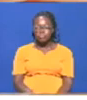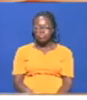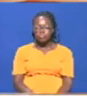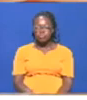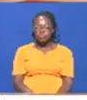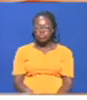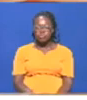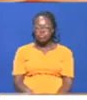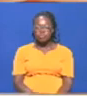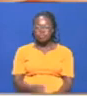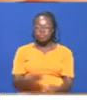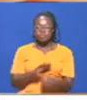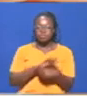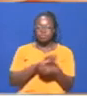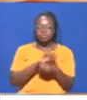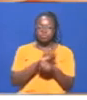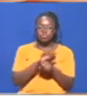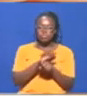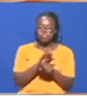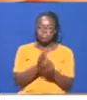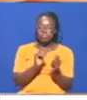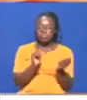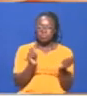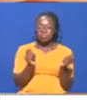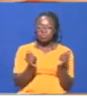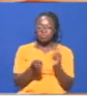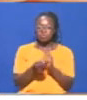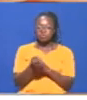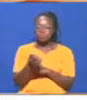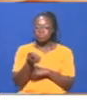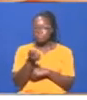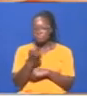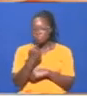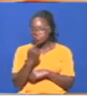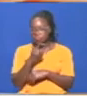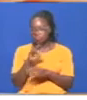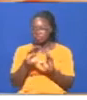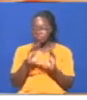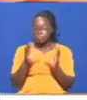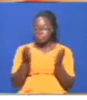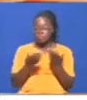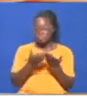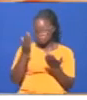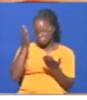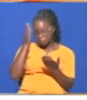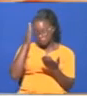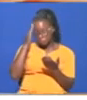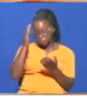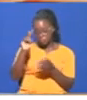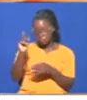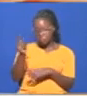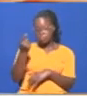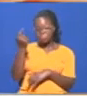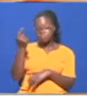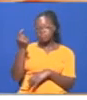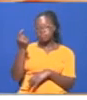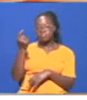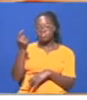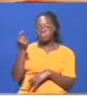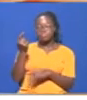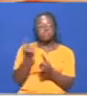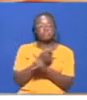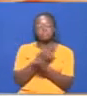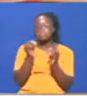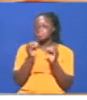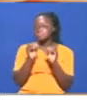Now, the COVID-19 pandemic has changed the medical world just as we know it, and Kenya is no different from